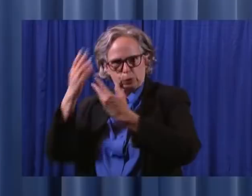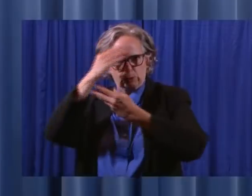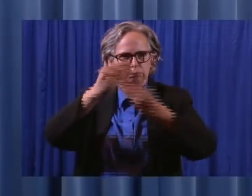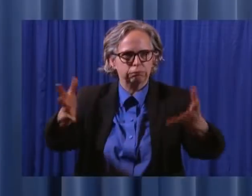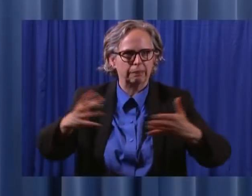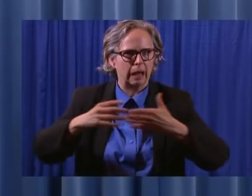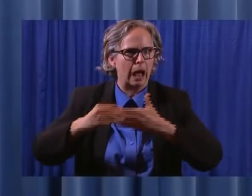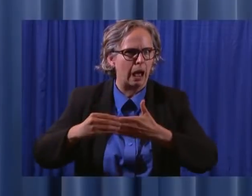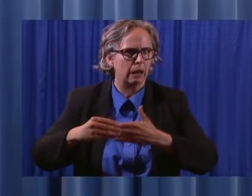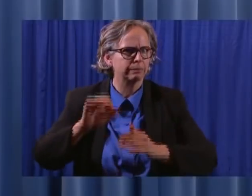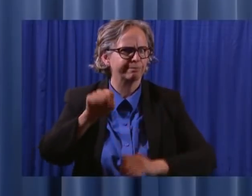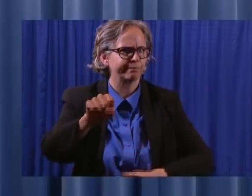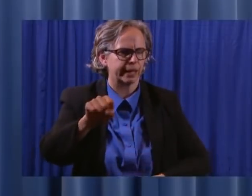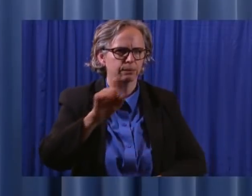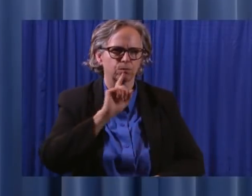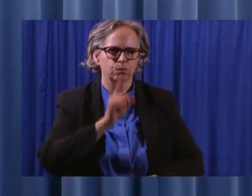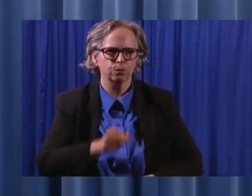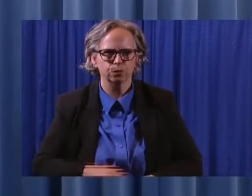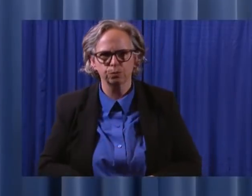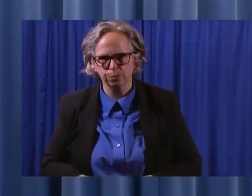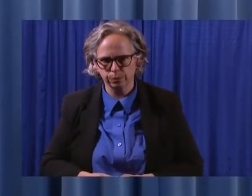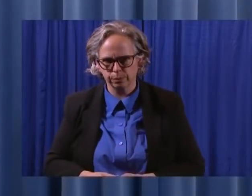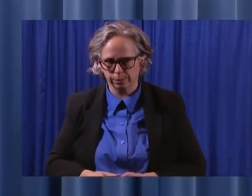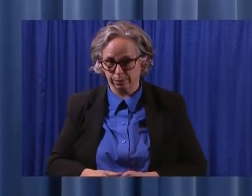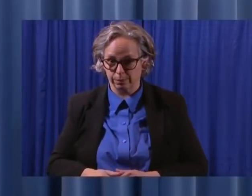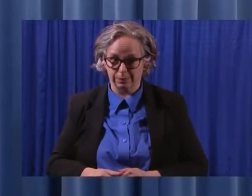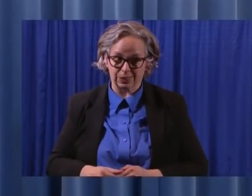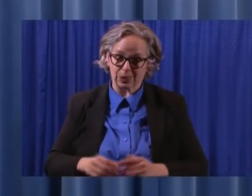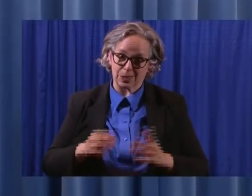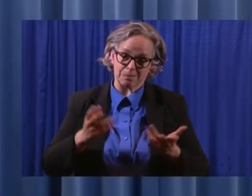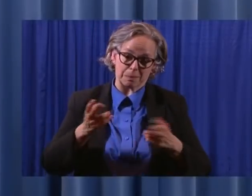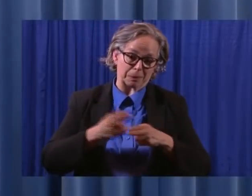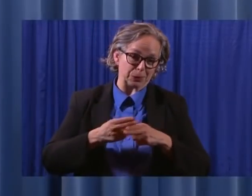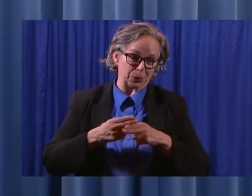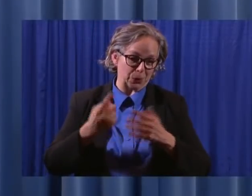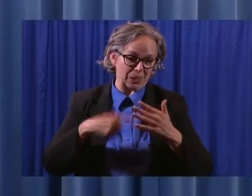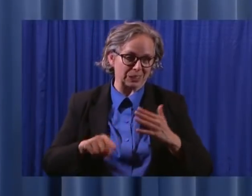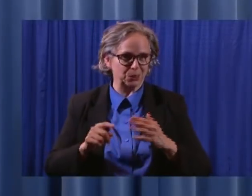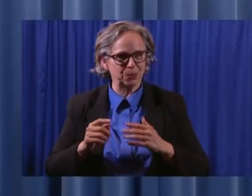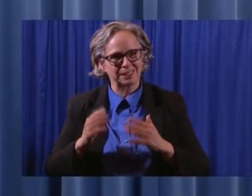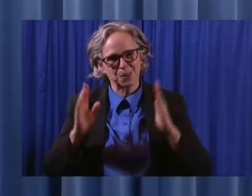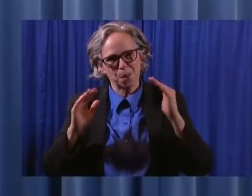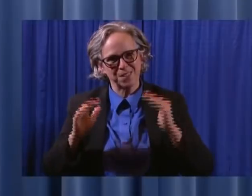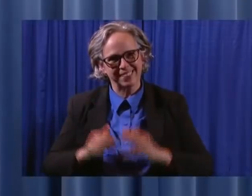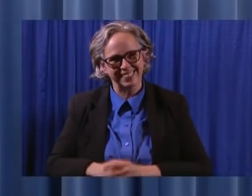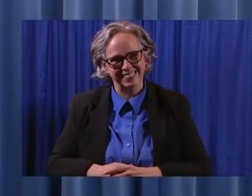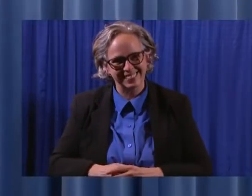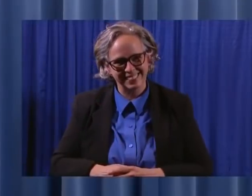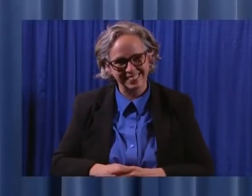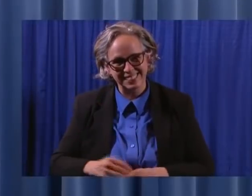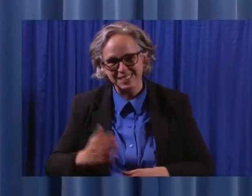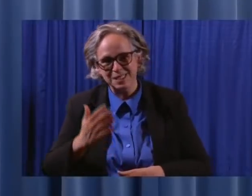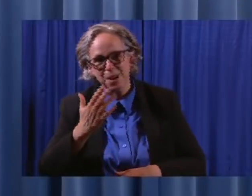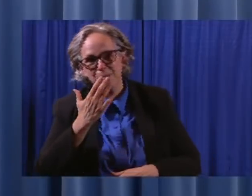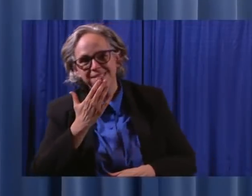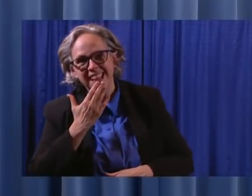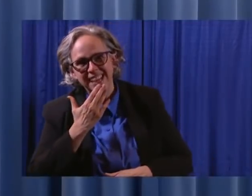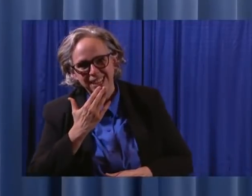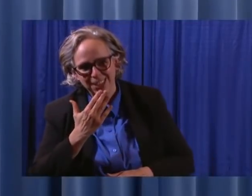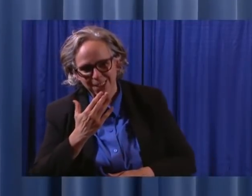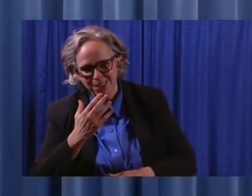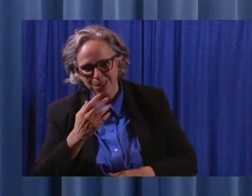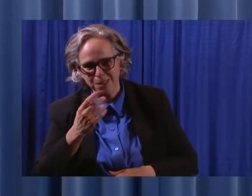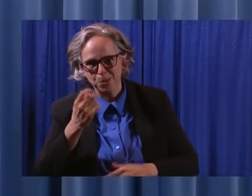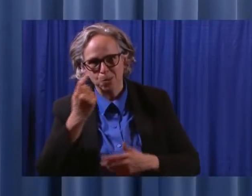those last two that I talked about will be coming out shortly. Thanks for going through those one by one. Thank you.